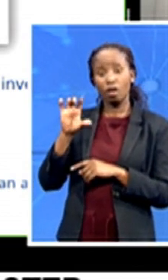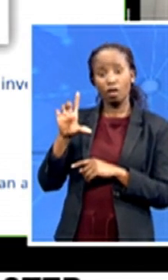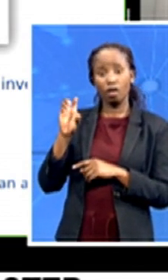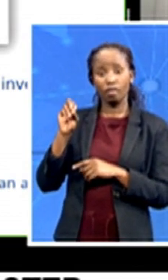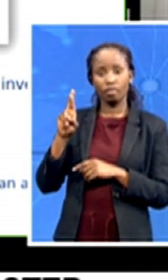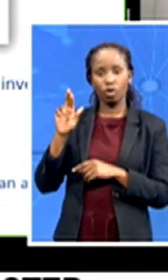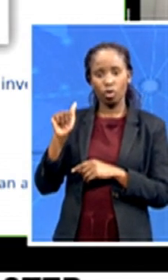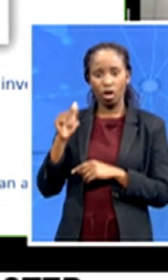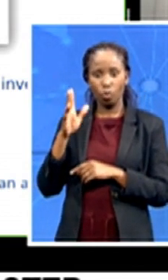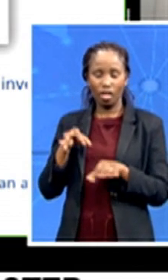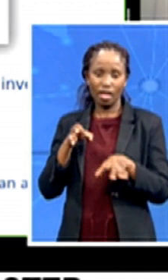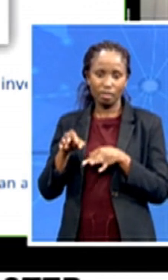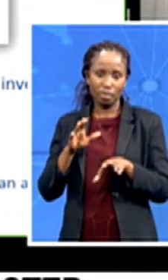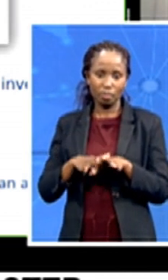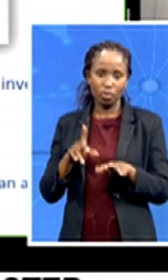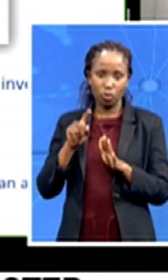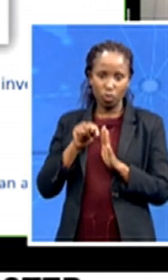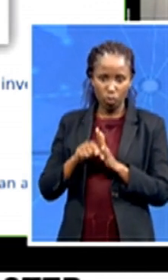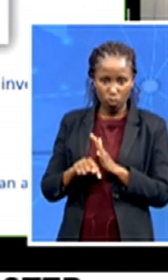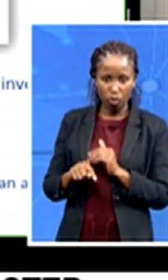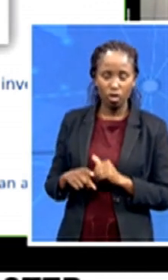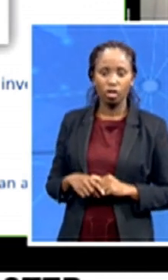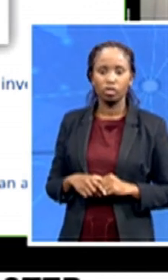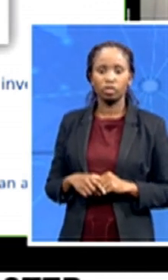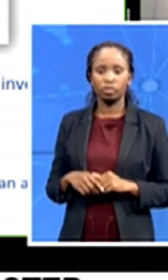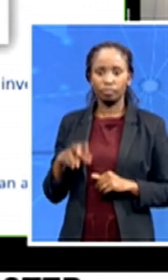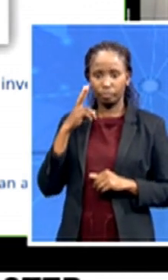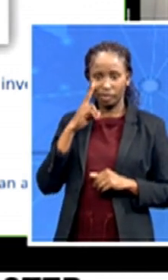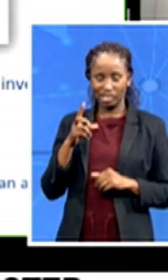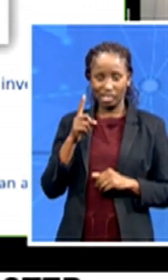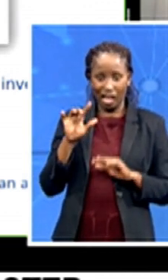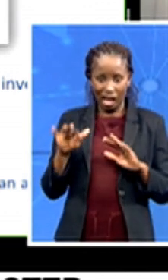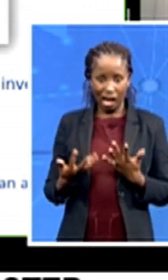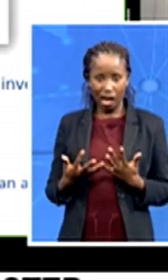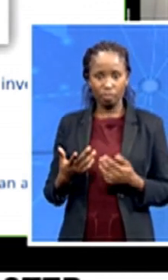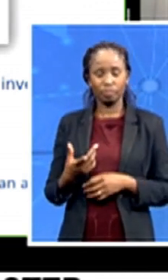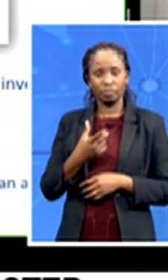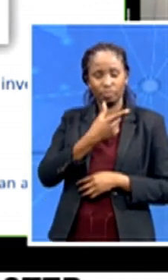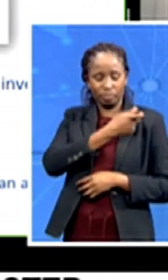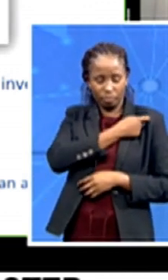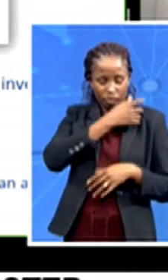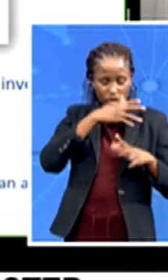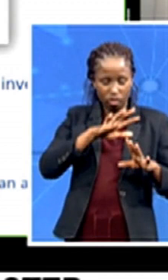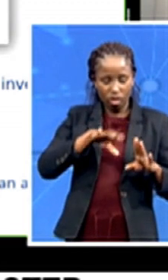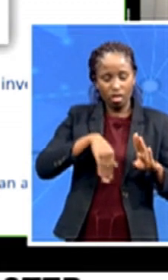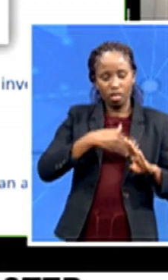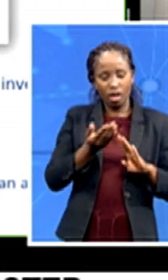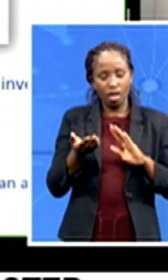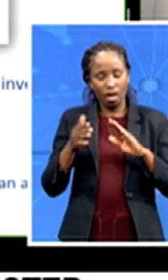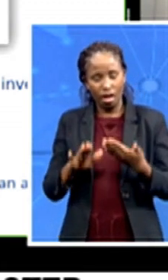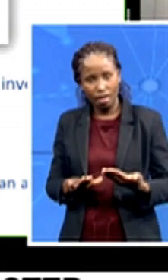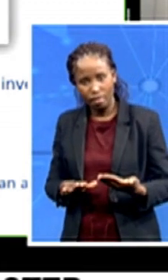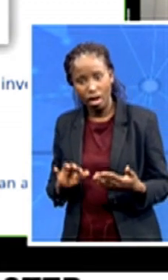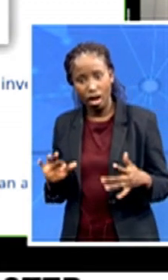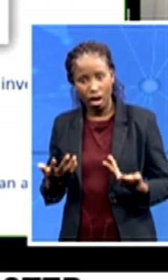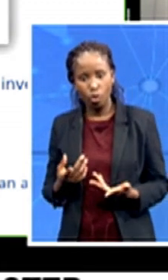see the deaths following immunization, and that's being updated once a week. So if you look at this,